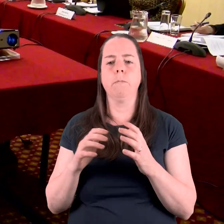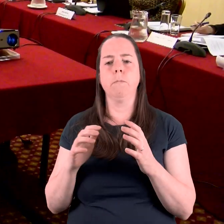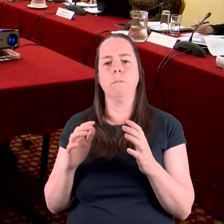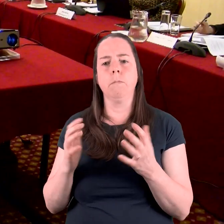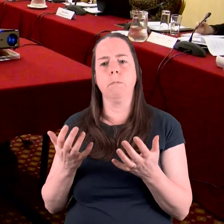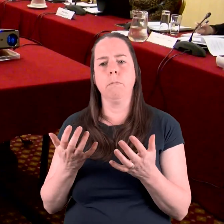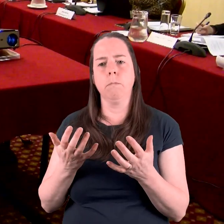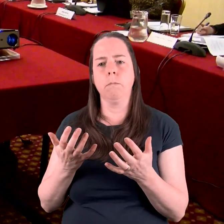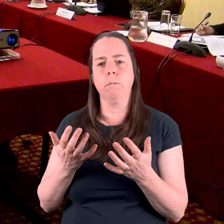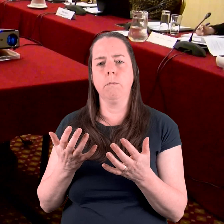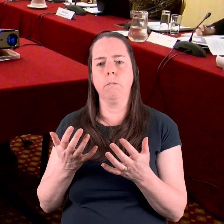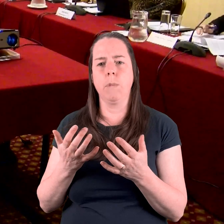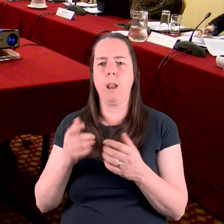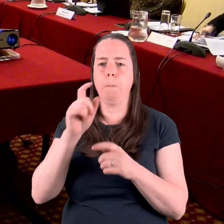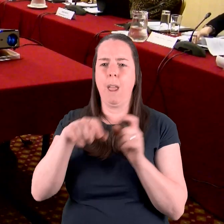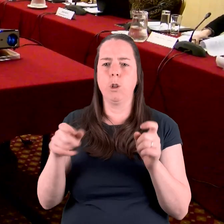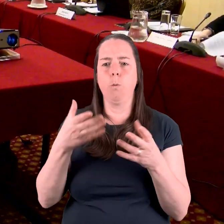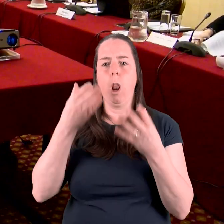inequalities and